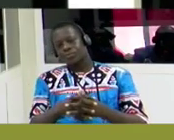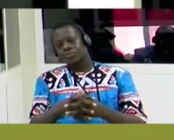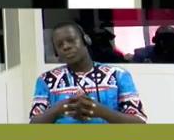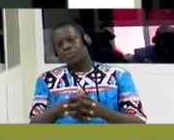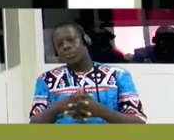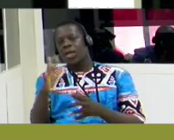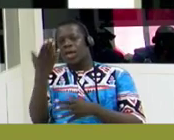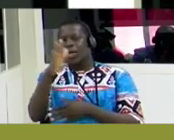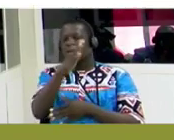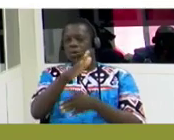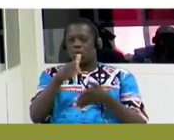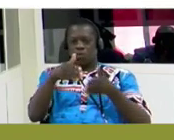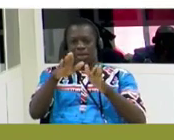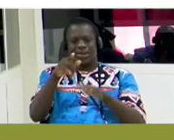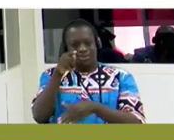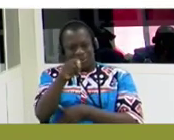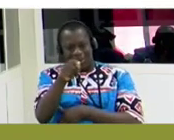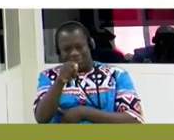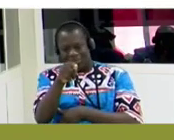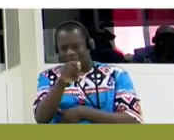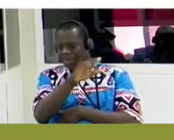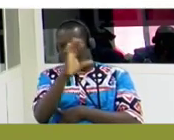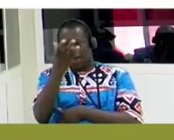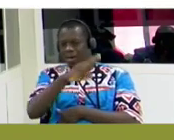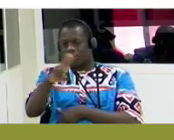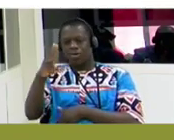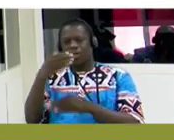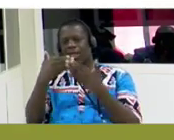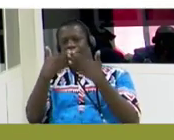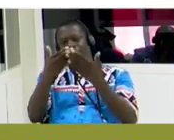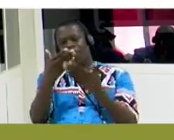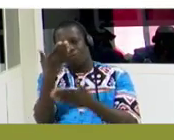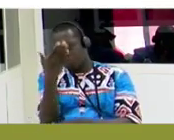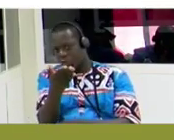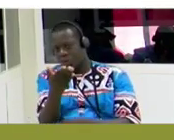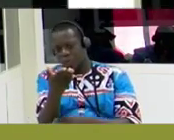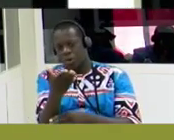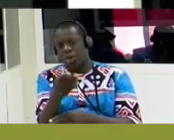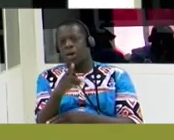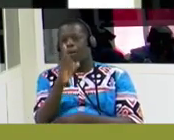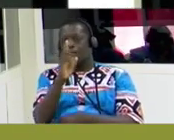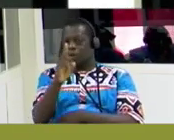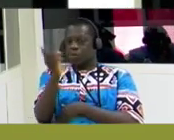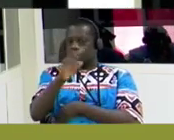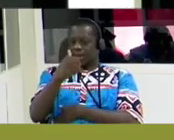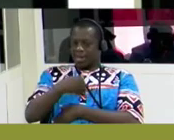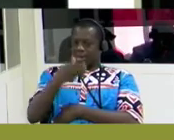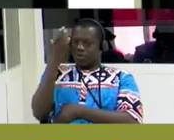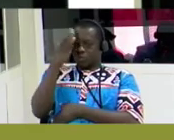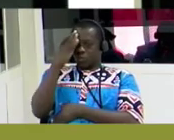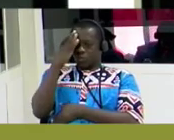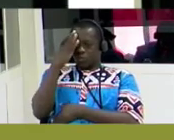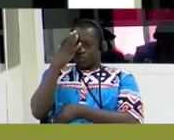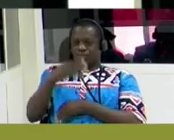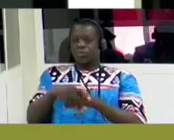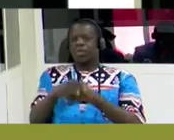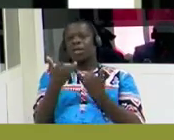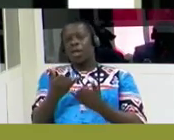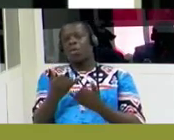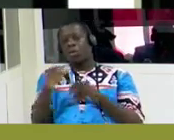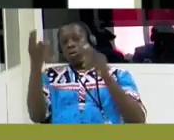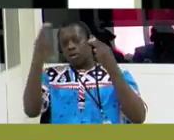Anyway, that one I cannot tell. But so what I know, what I want to know is whether your